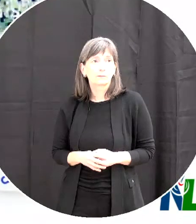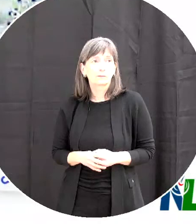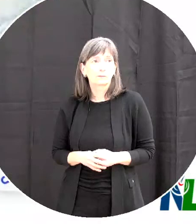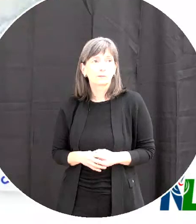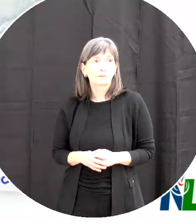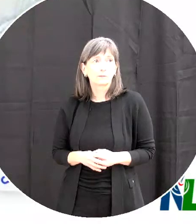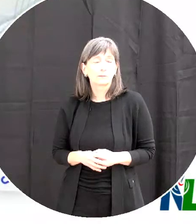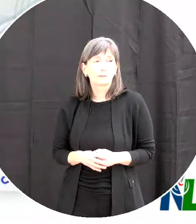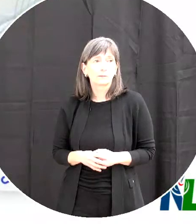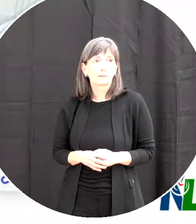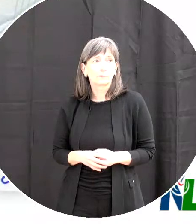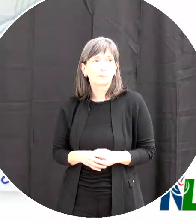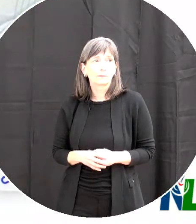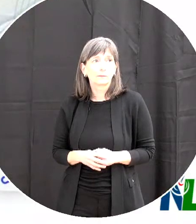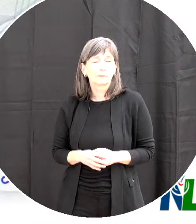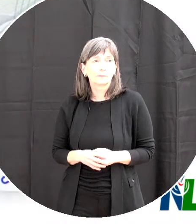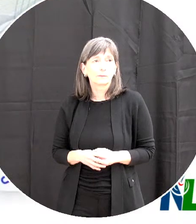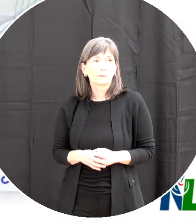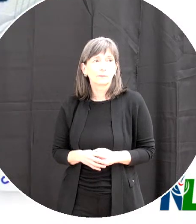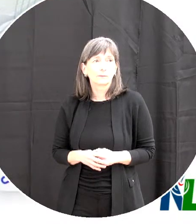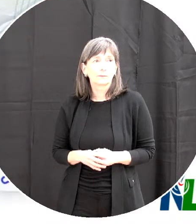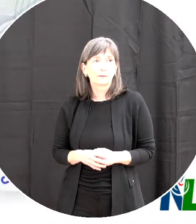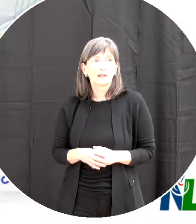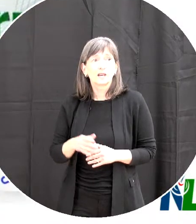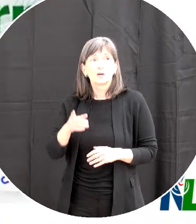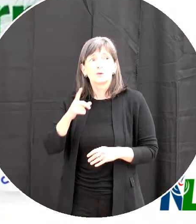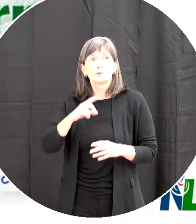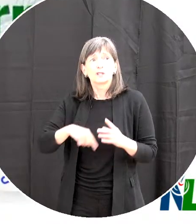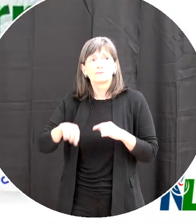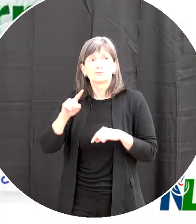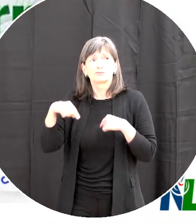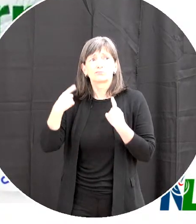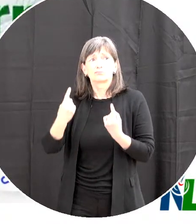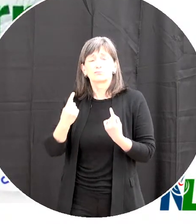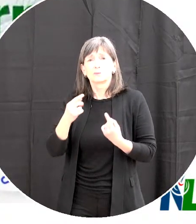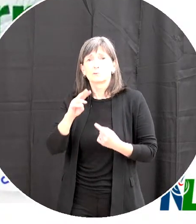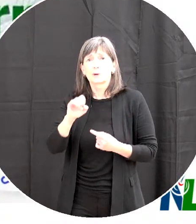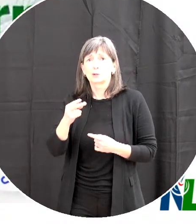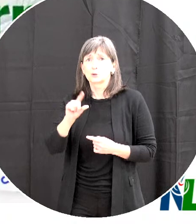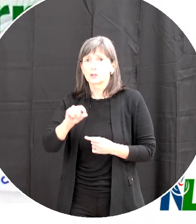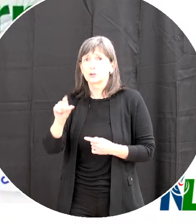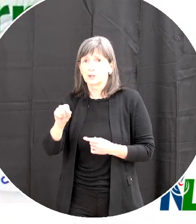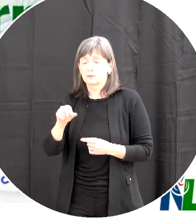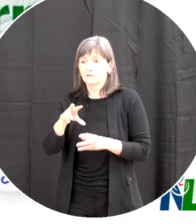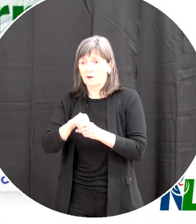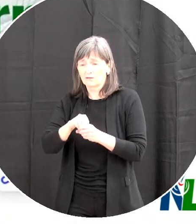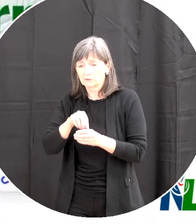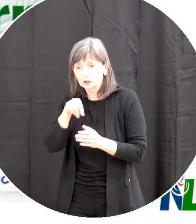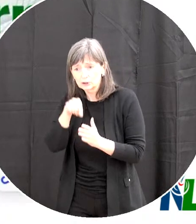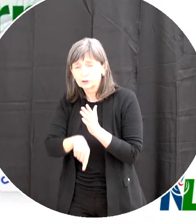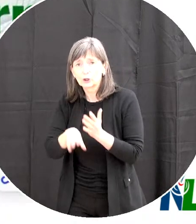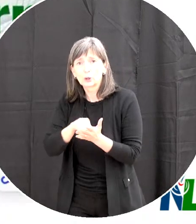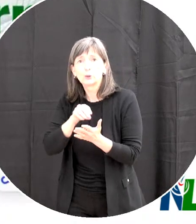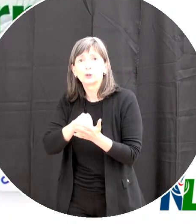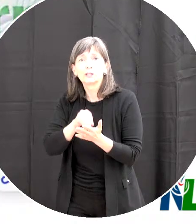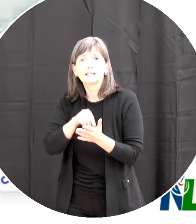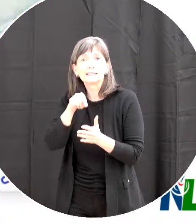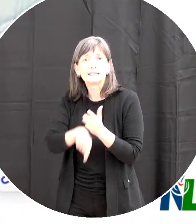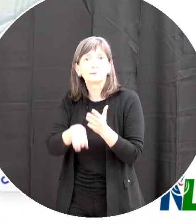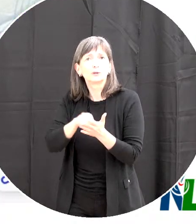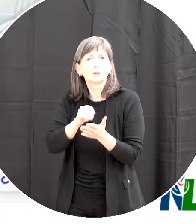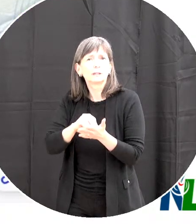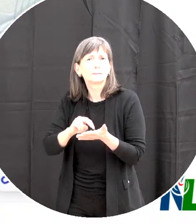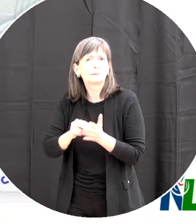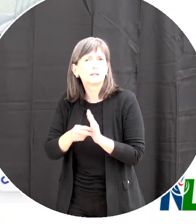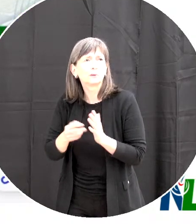We have been engaged in our new Pedagogies for Deep Learning journey since March 2020. Through relentless, consistent messaging of